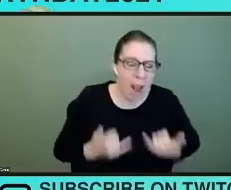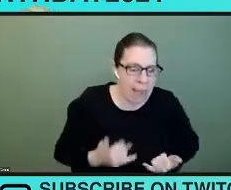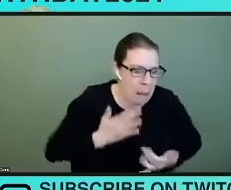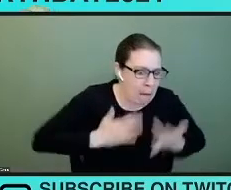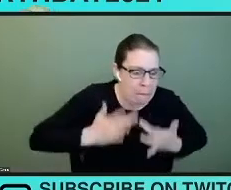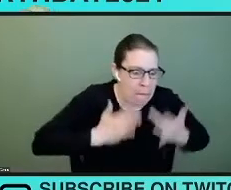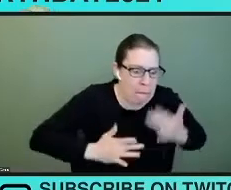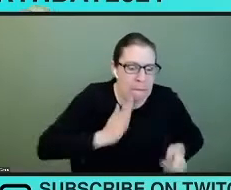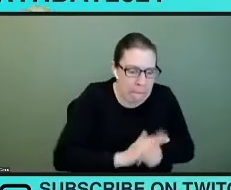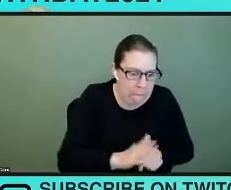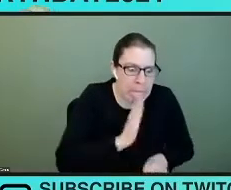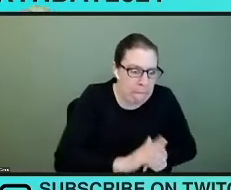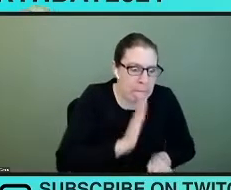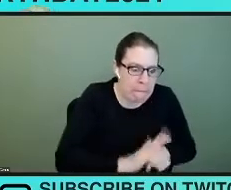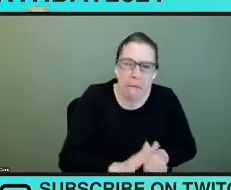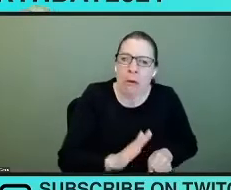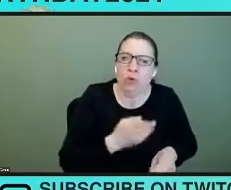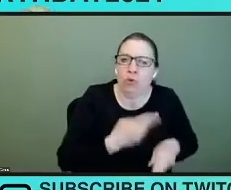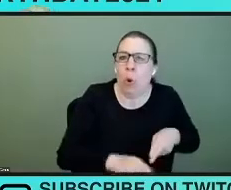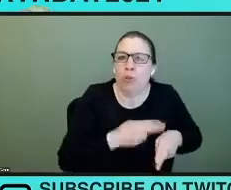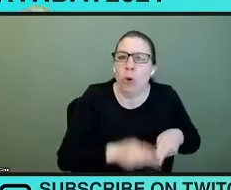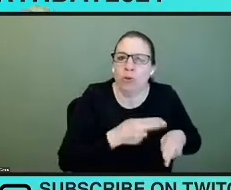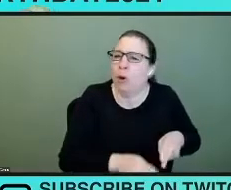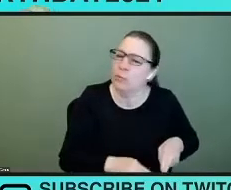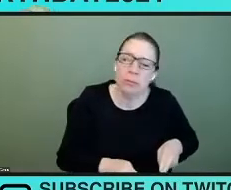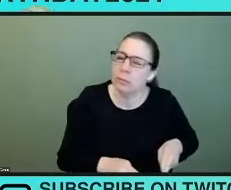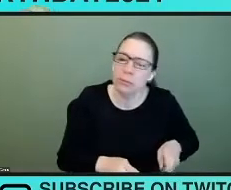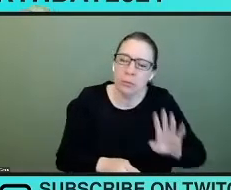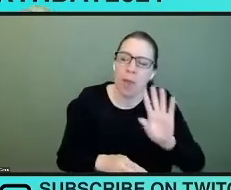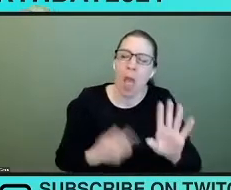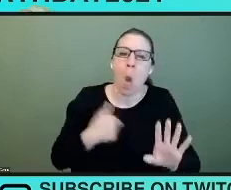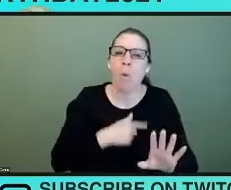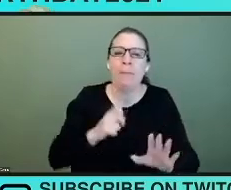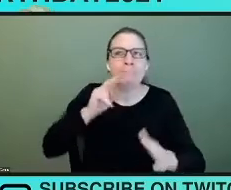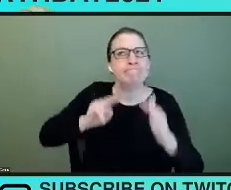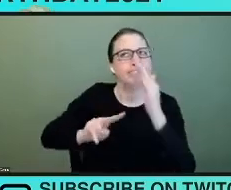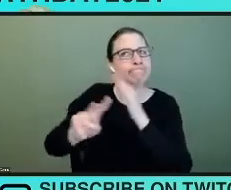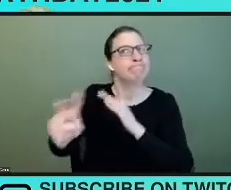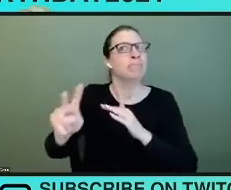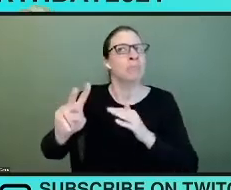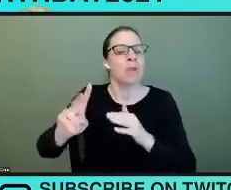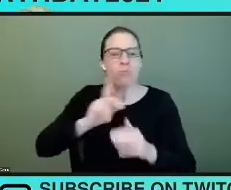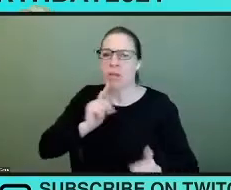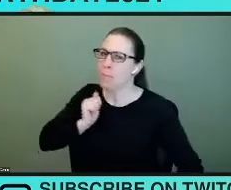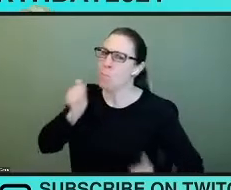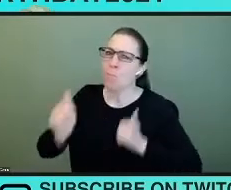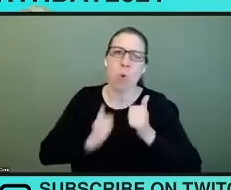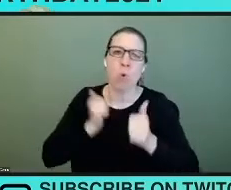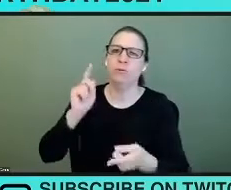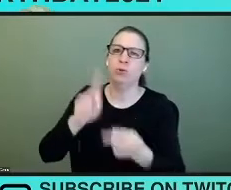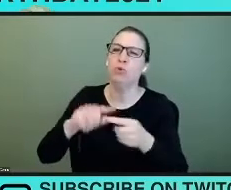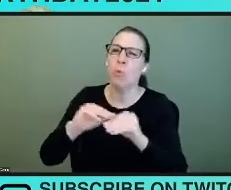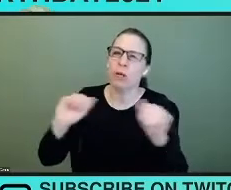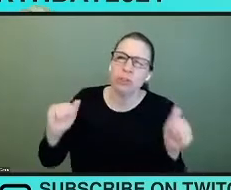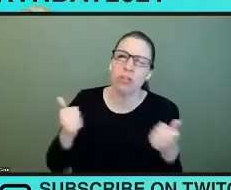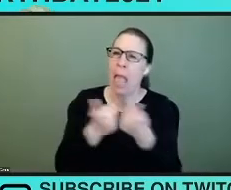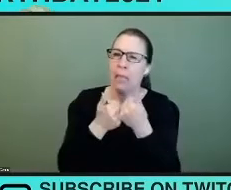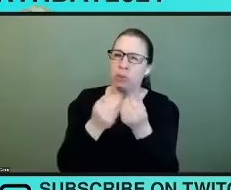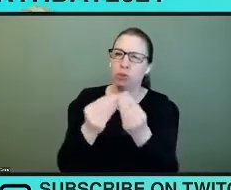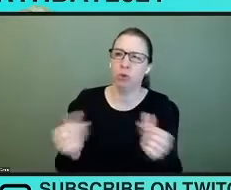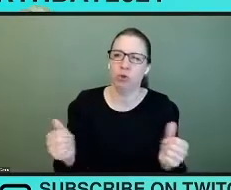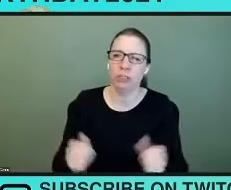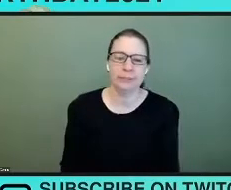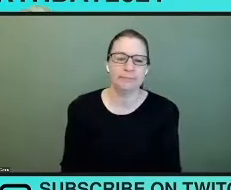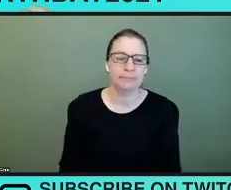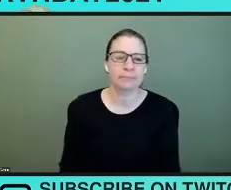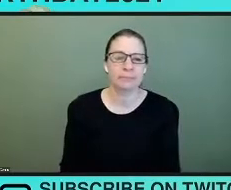we think and drastically and very aggressively move towards that direction. Yeah, I couldn't agree with both of you more. It was so nice